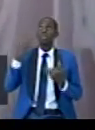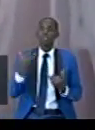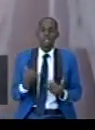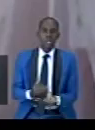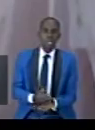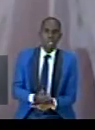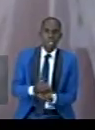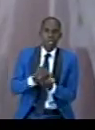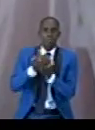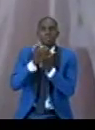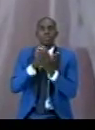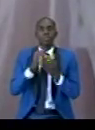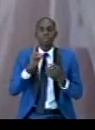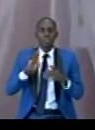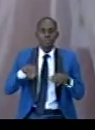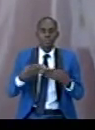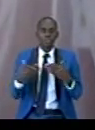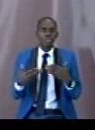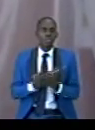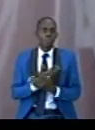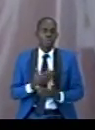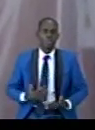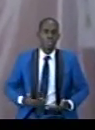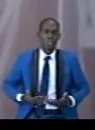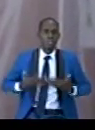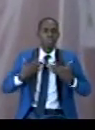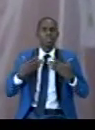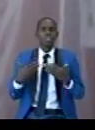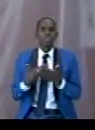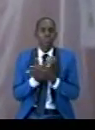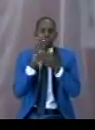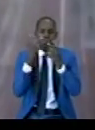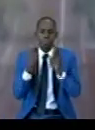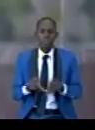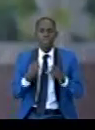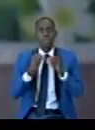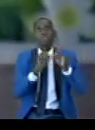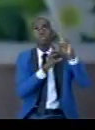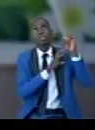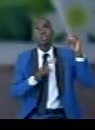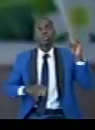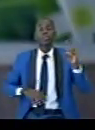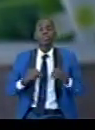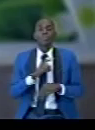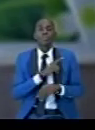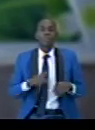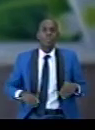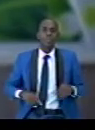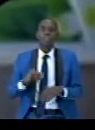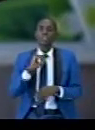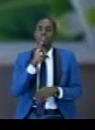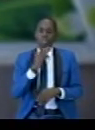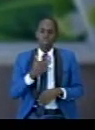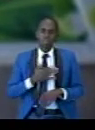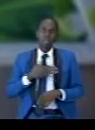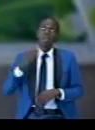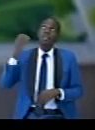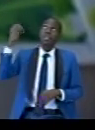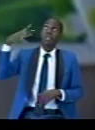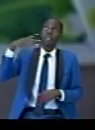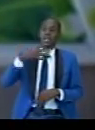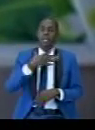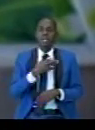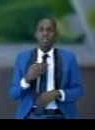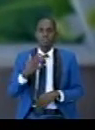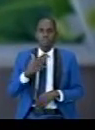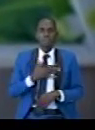new life because you become a new creature in Christ. It says, the Lord is my light and he is my